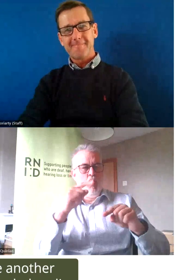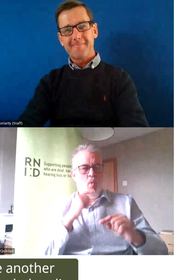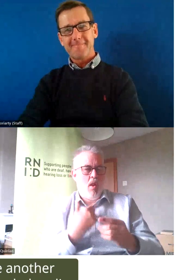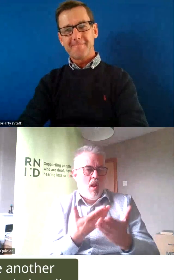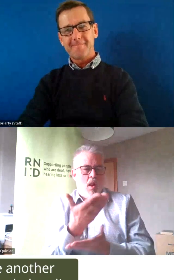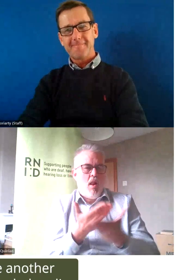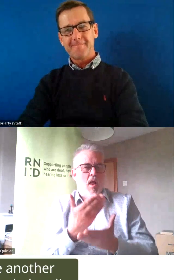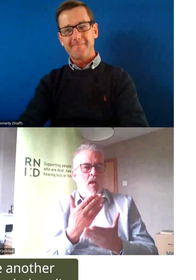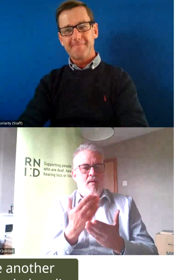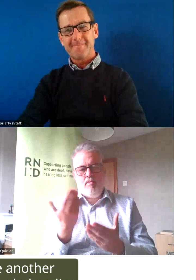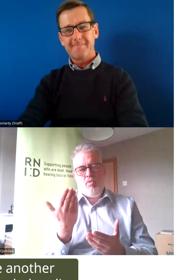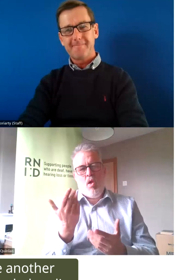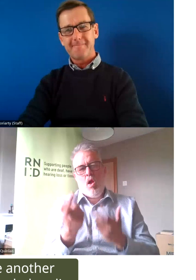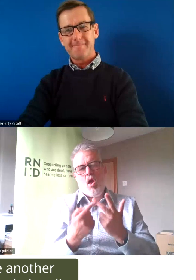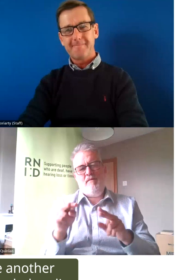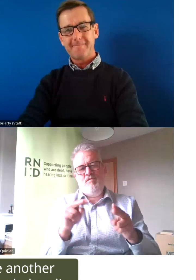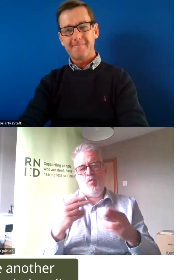Great.